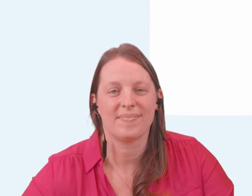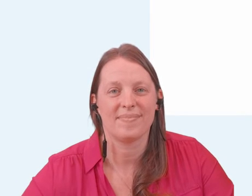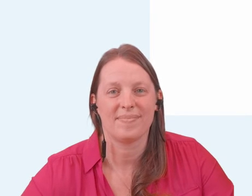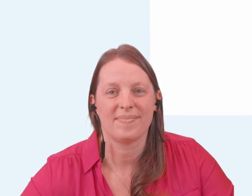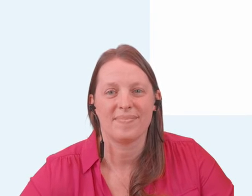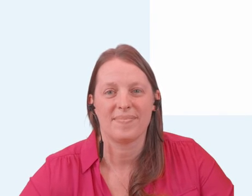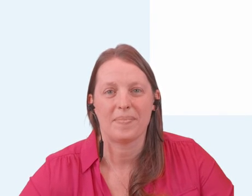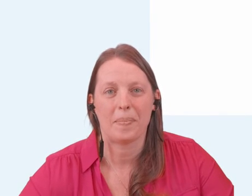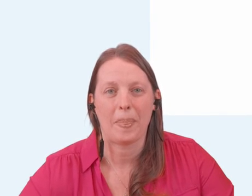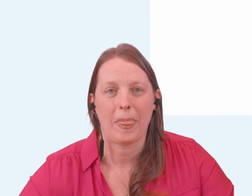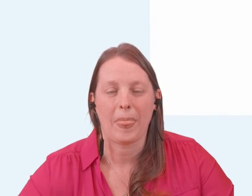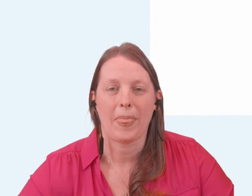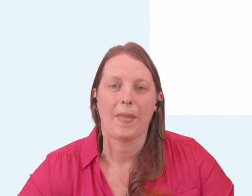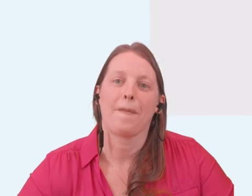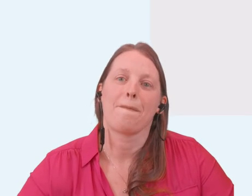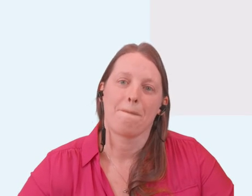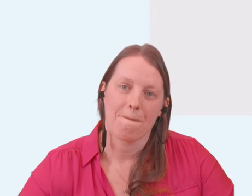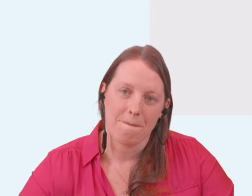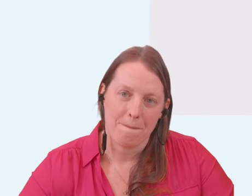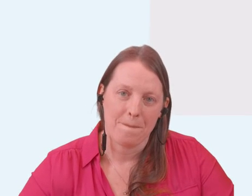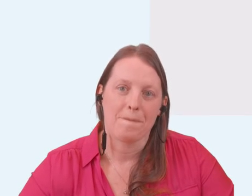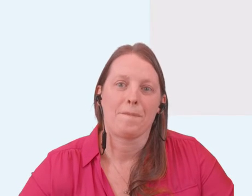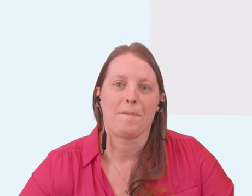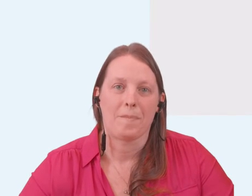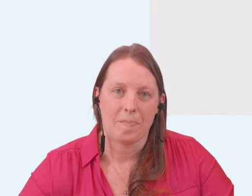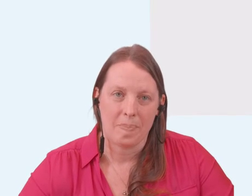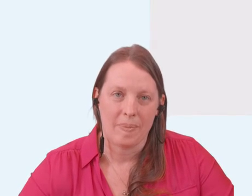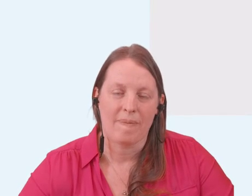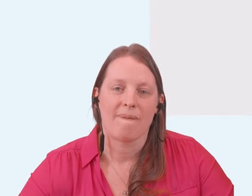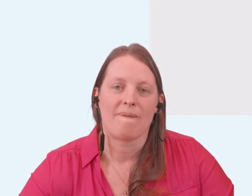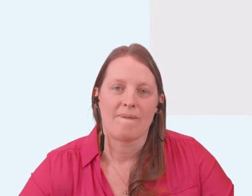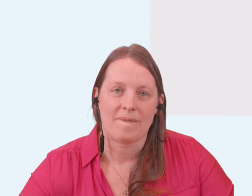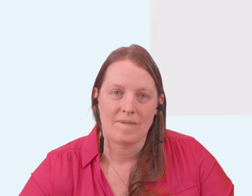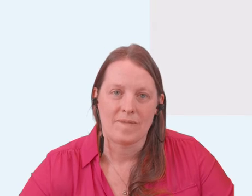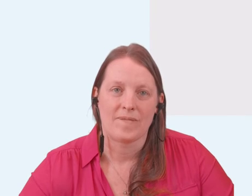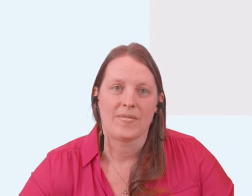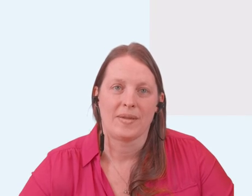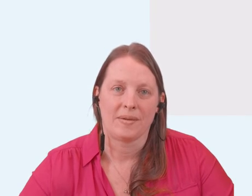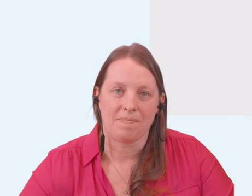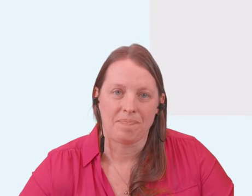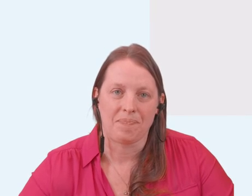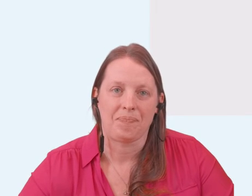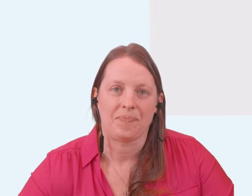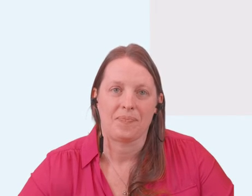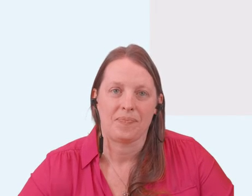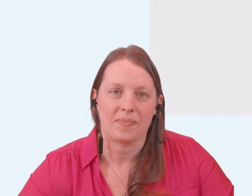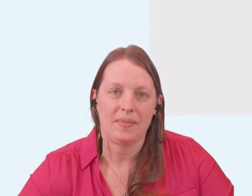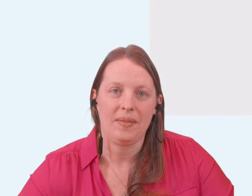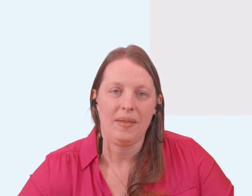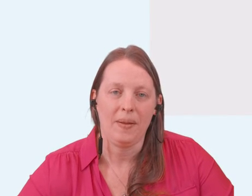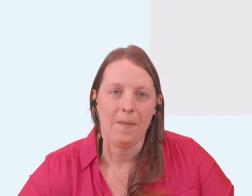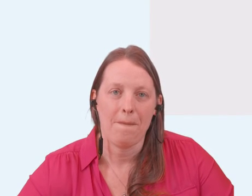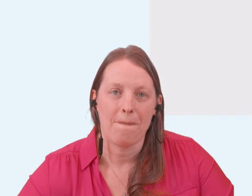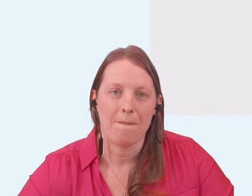canal, non-ambulatory arm, or geotrop. We start with the bowling,